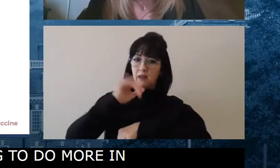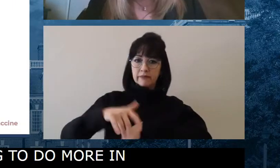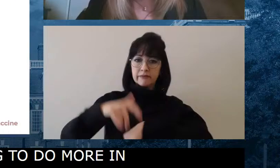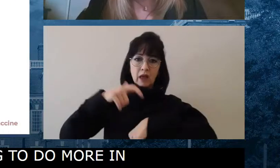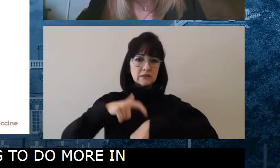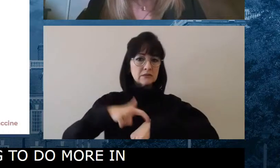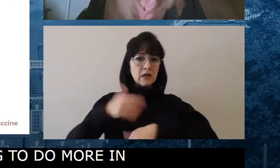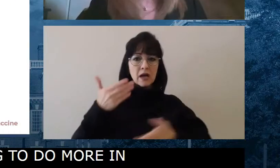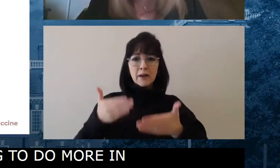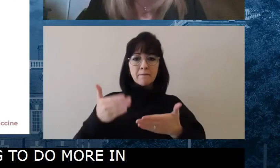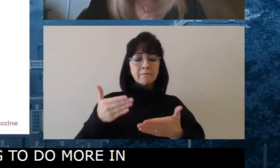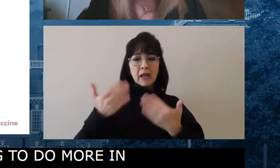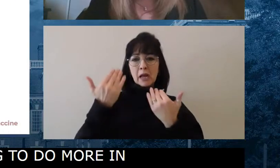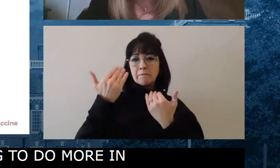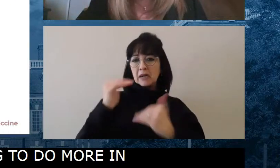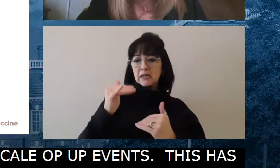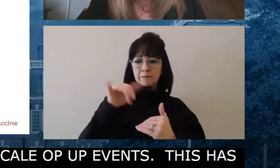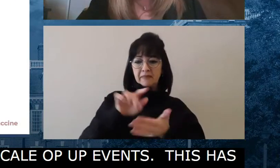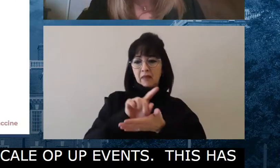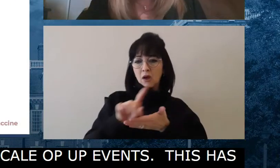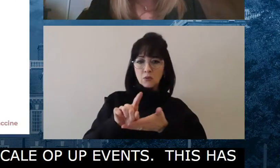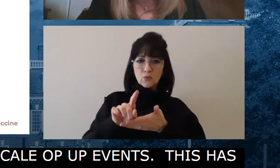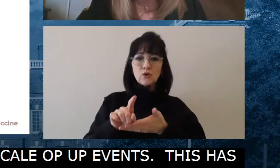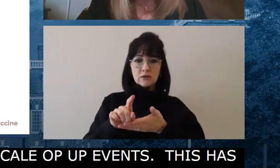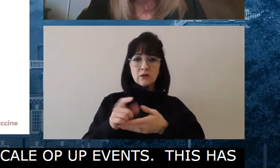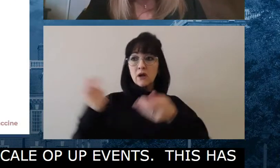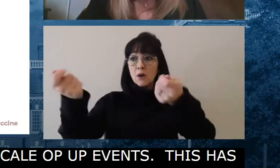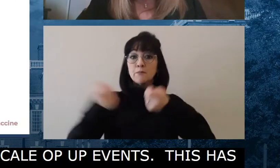well over 600